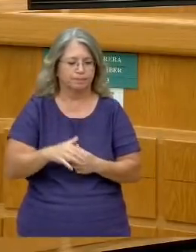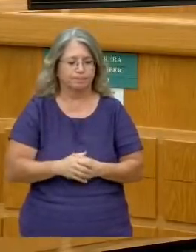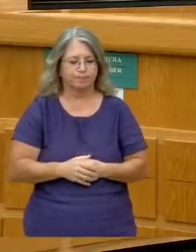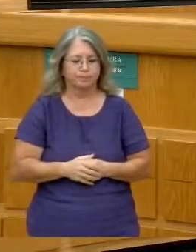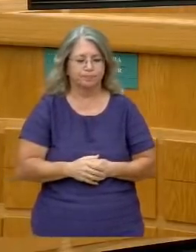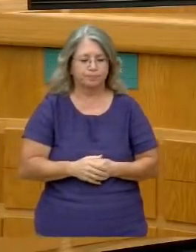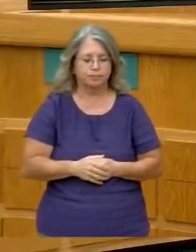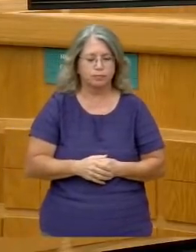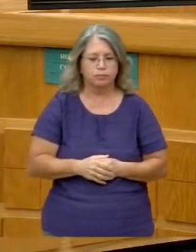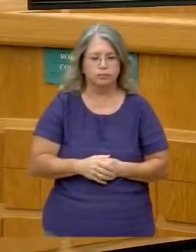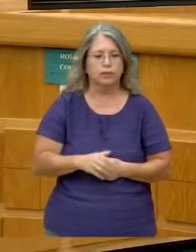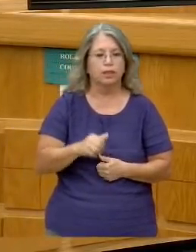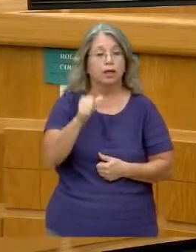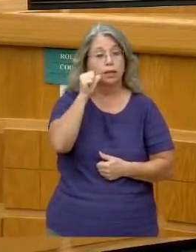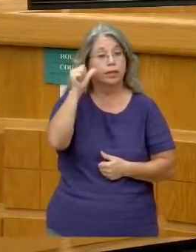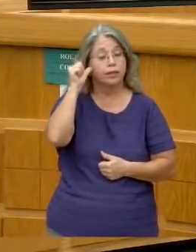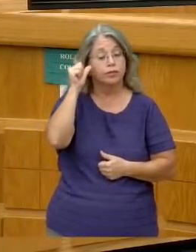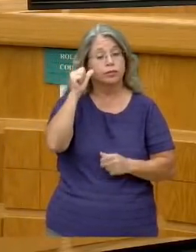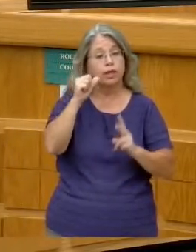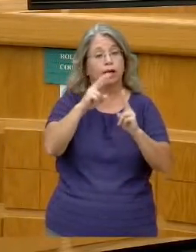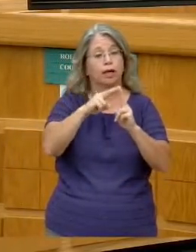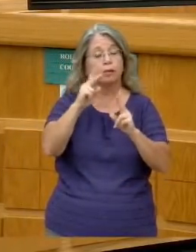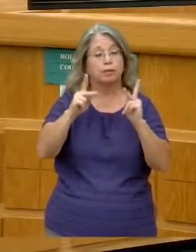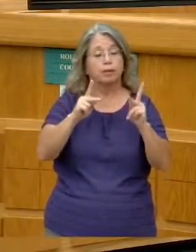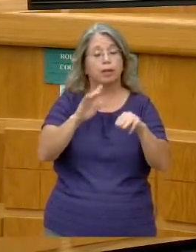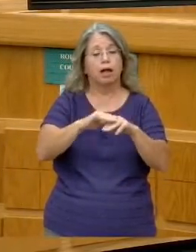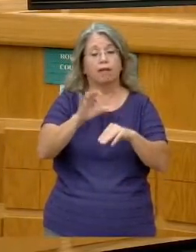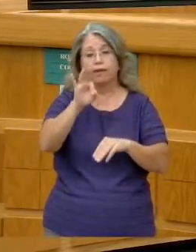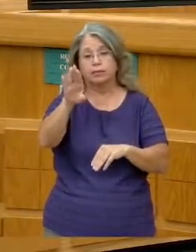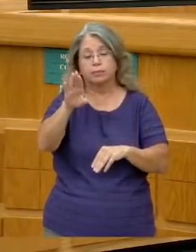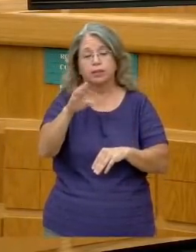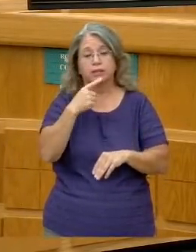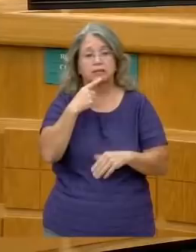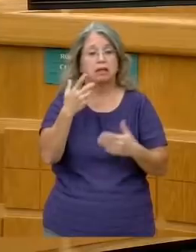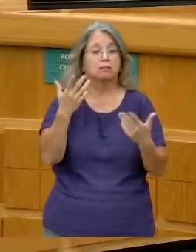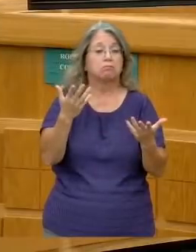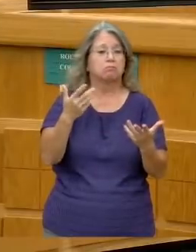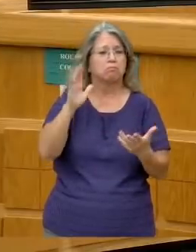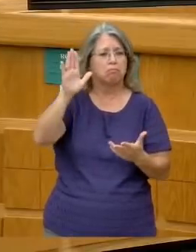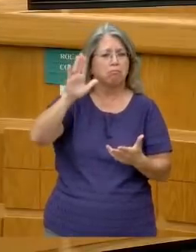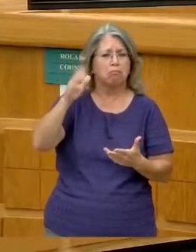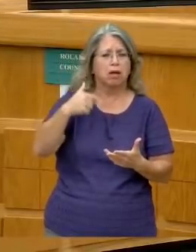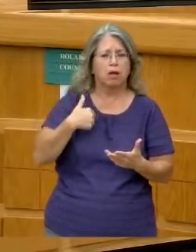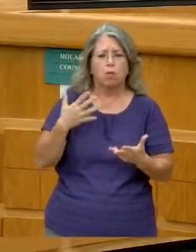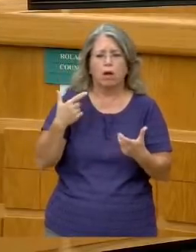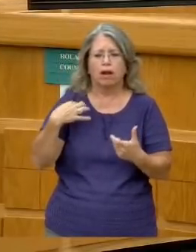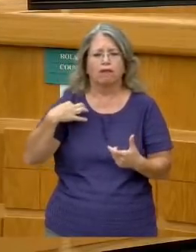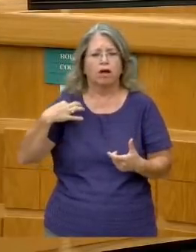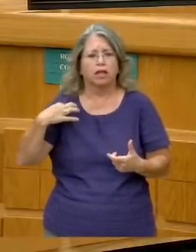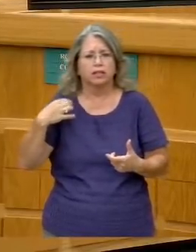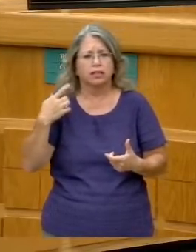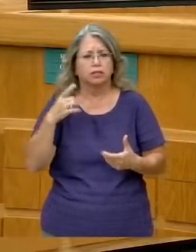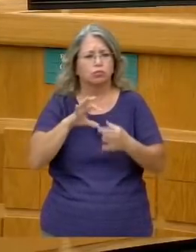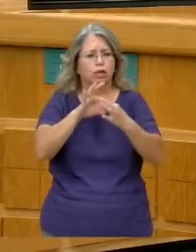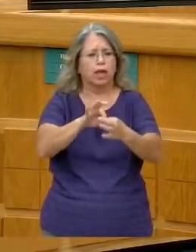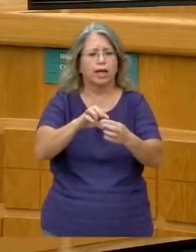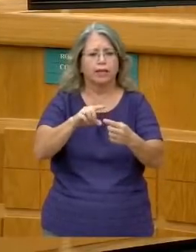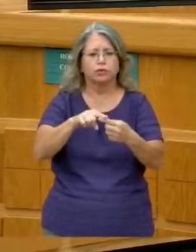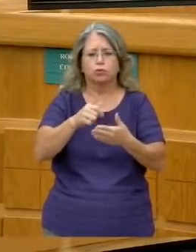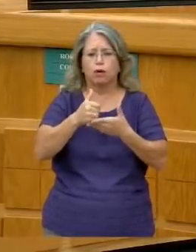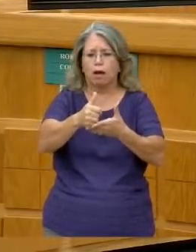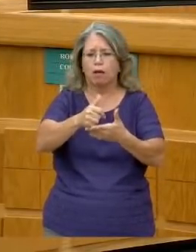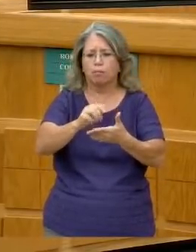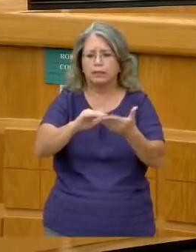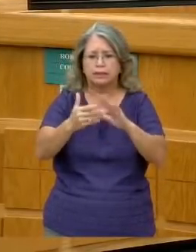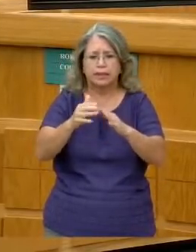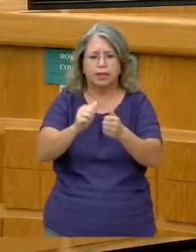yesterday, a couple persons on Facebook said, hey, if we want to volunteer with anything to do with COVID-19 to help the city out, how do we